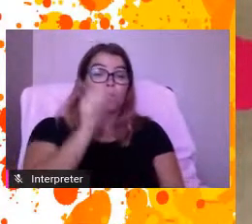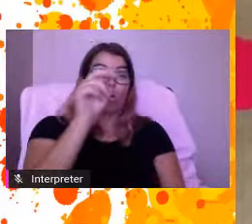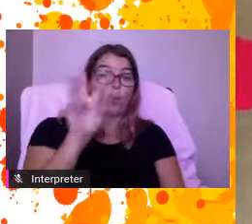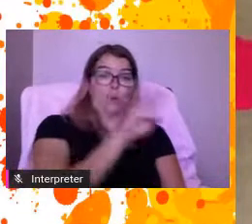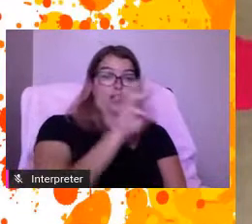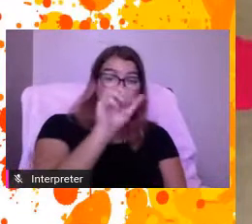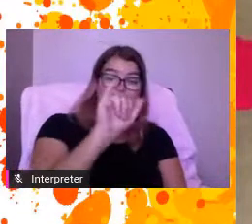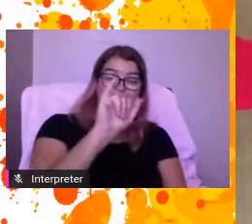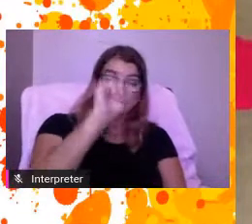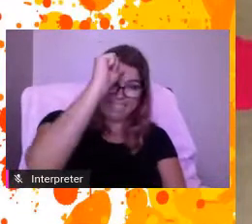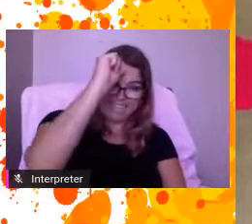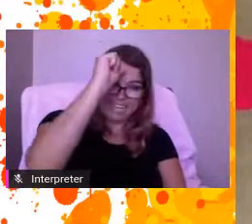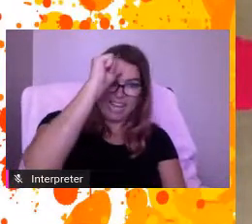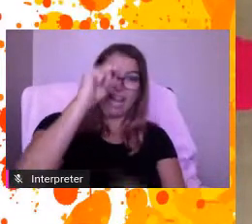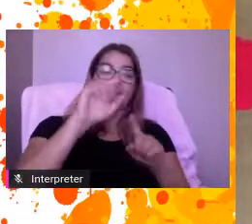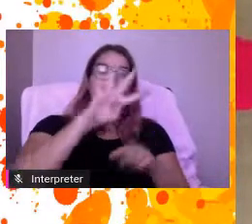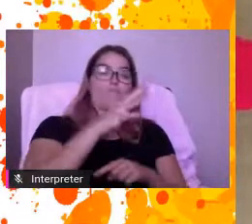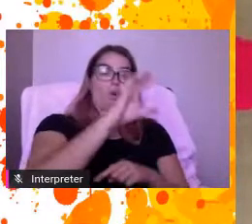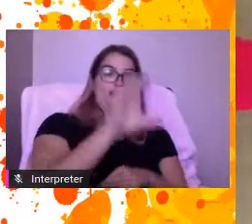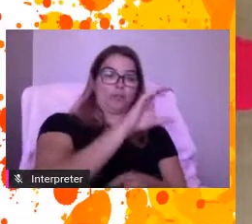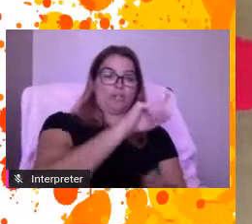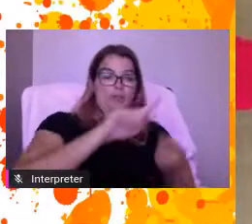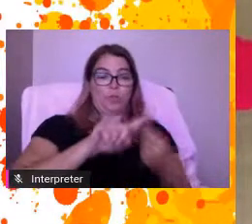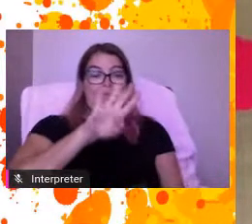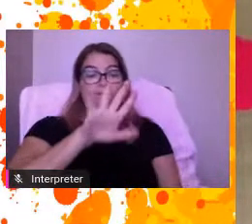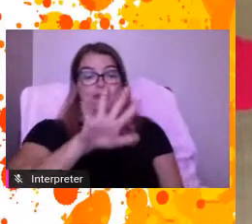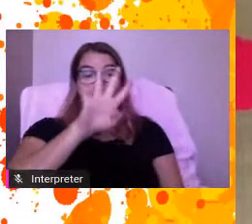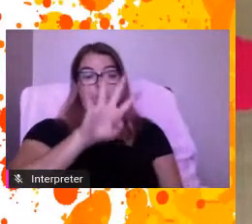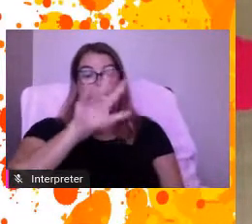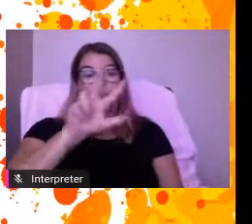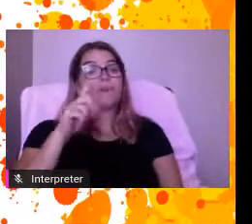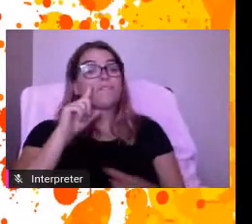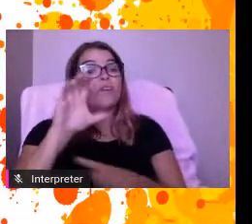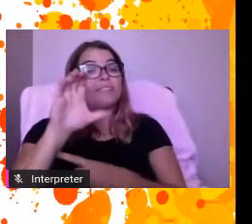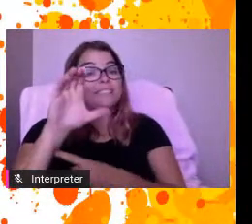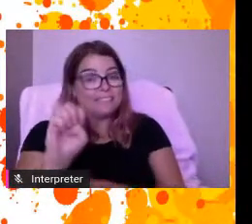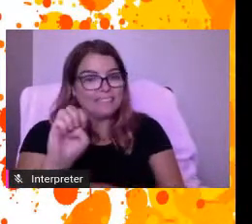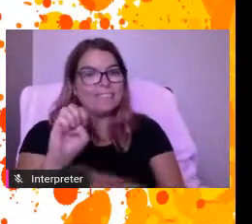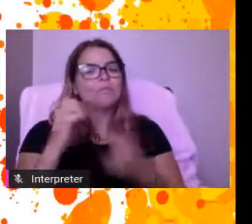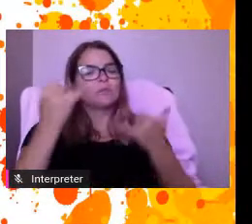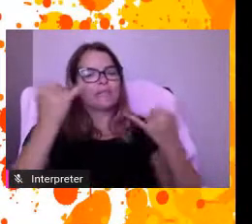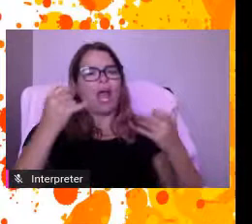to 543 of the Common Era. So without further ado, let's do it.